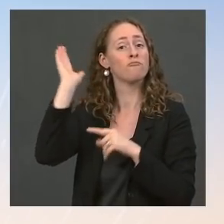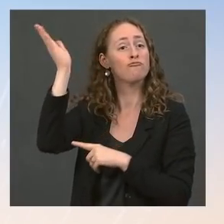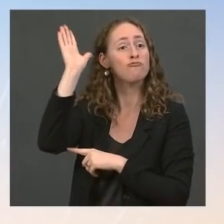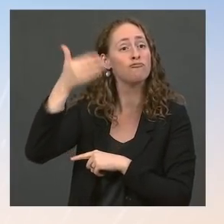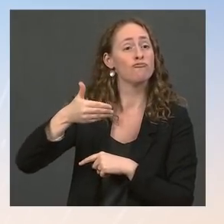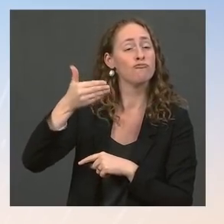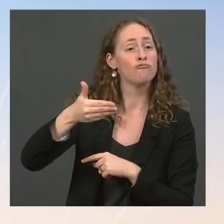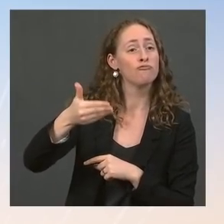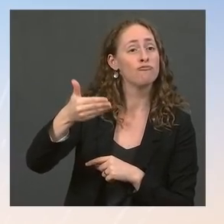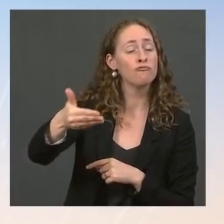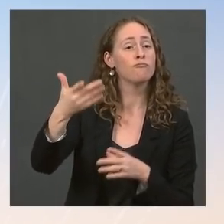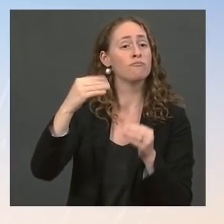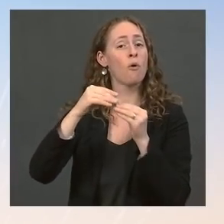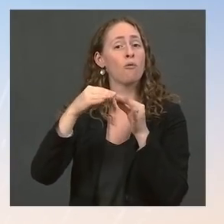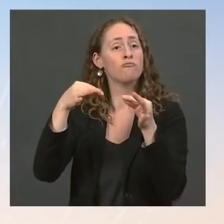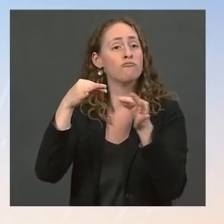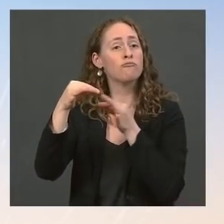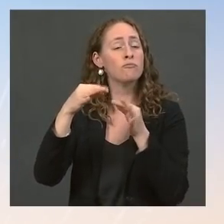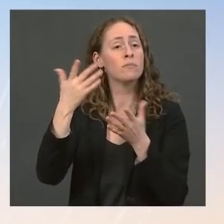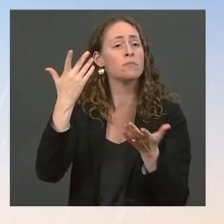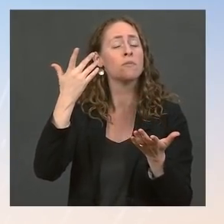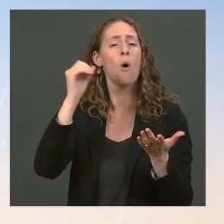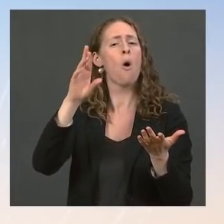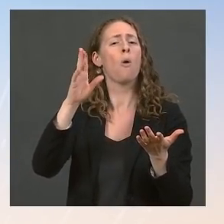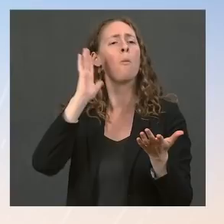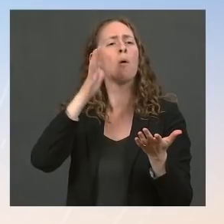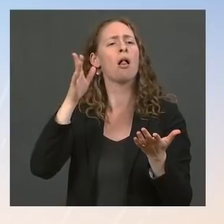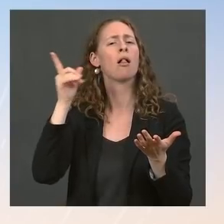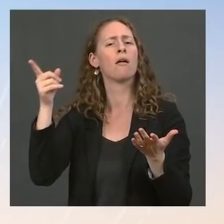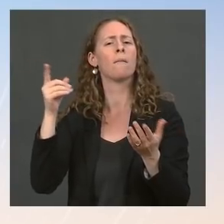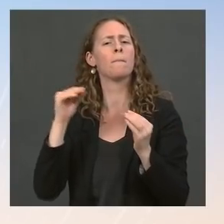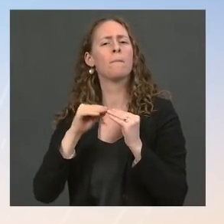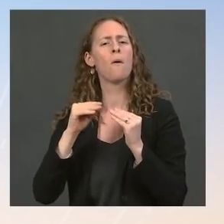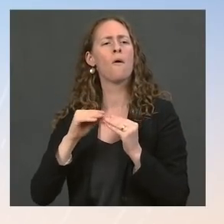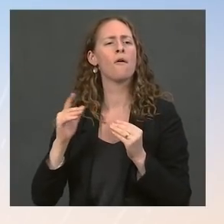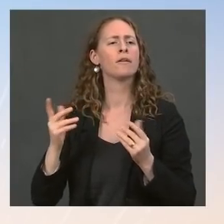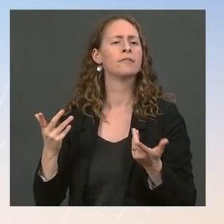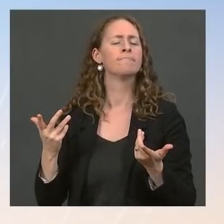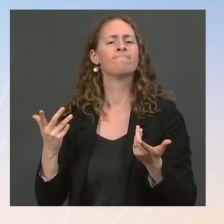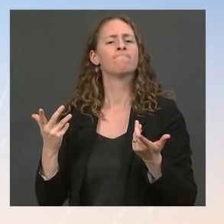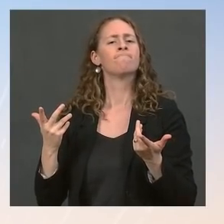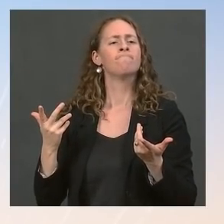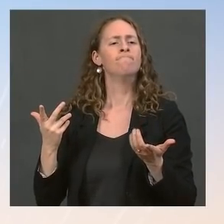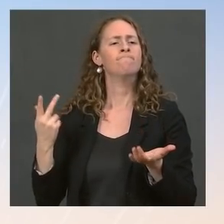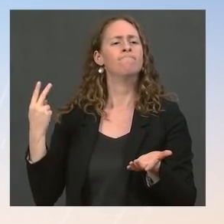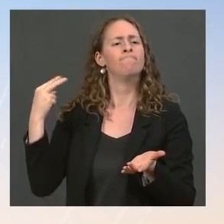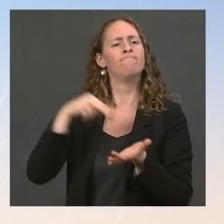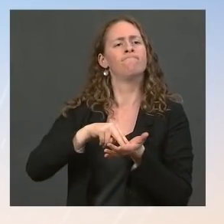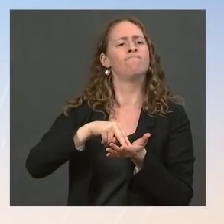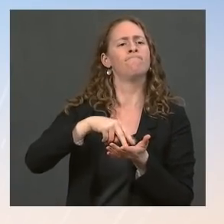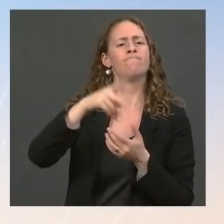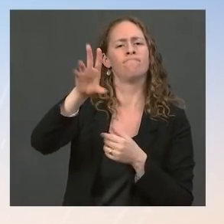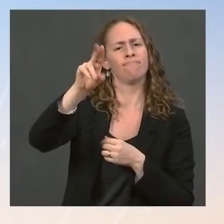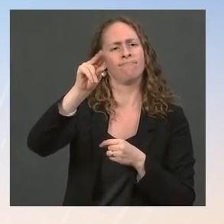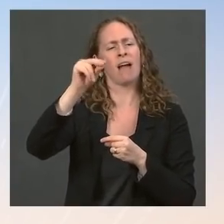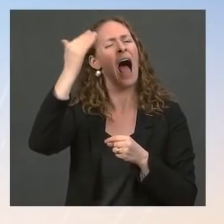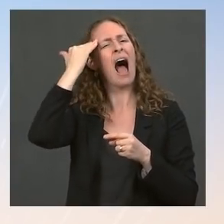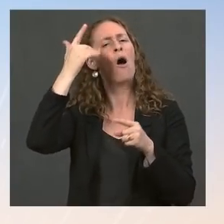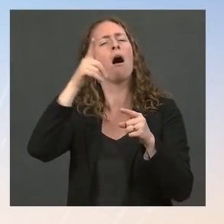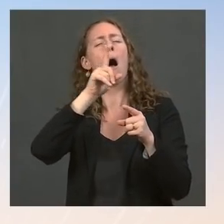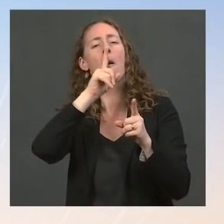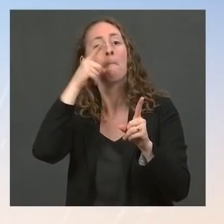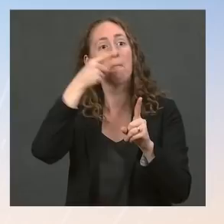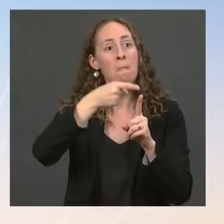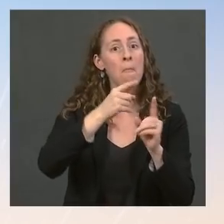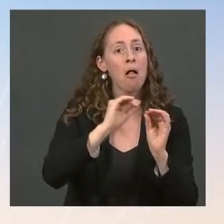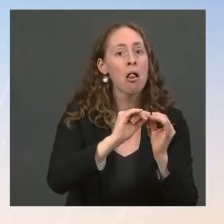we see him, you know, in a more front stage role? So, since you can't talk about the negotiating behind the scenes, what tea leaves should we be